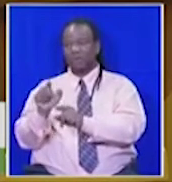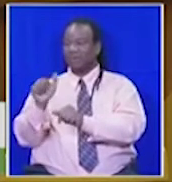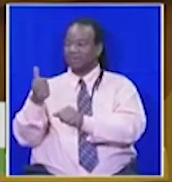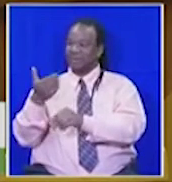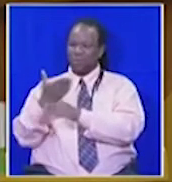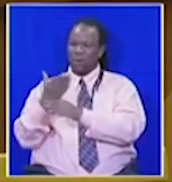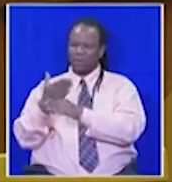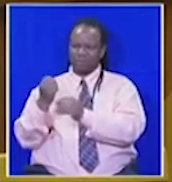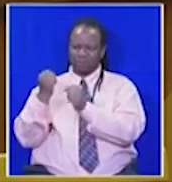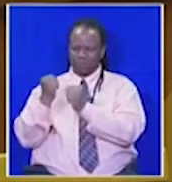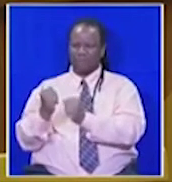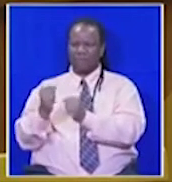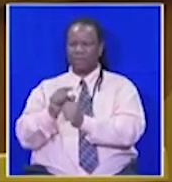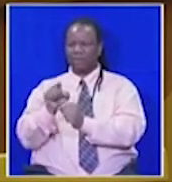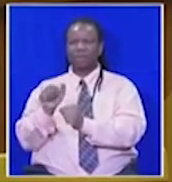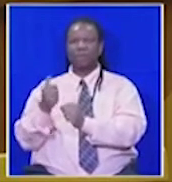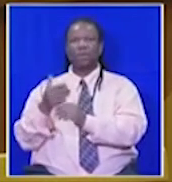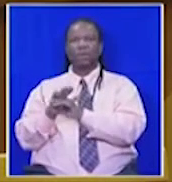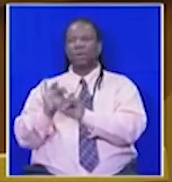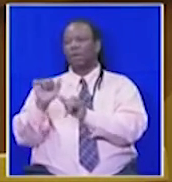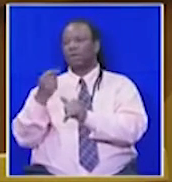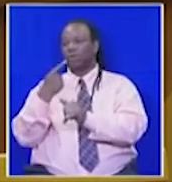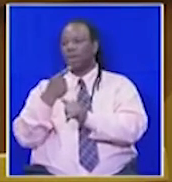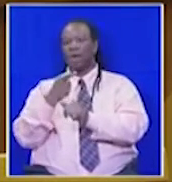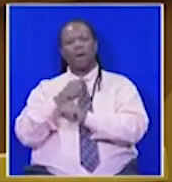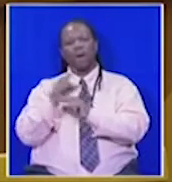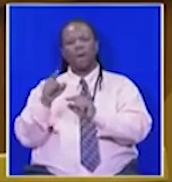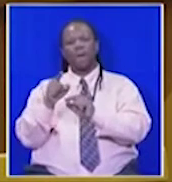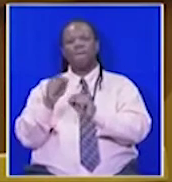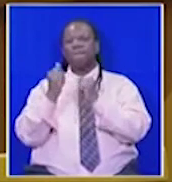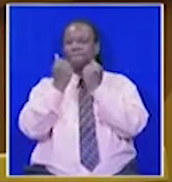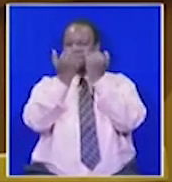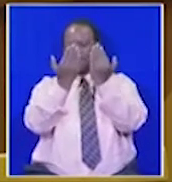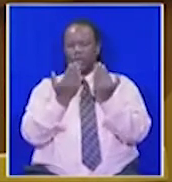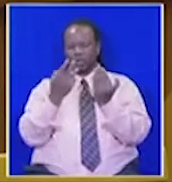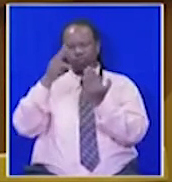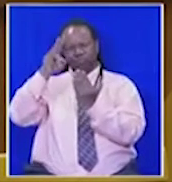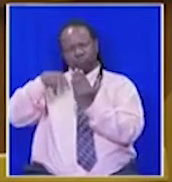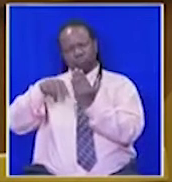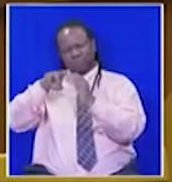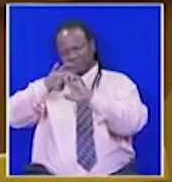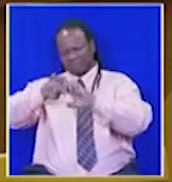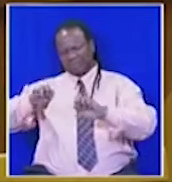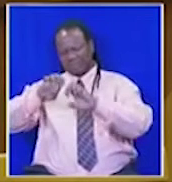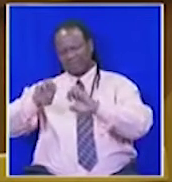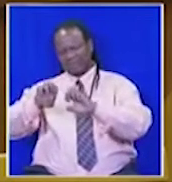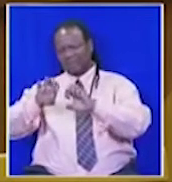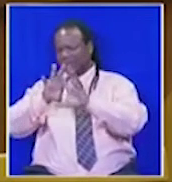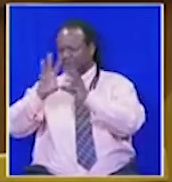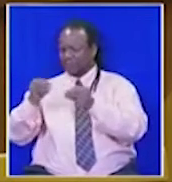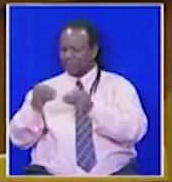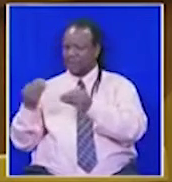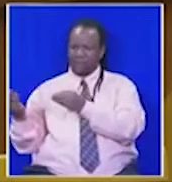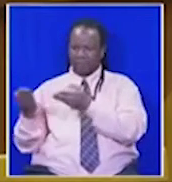task to look at the entire budget and receive representations and then present to Parliament